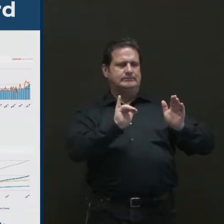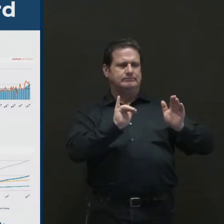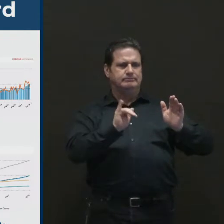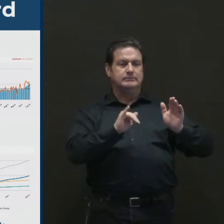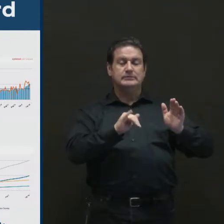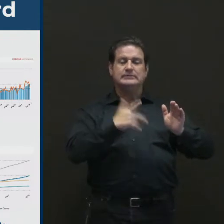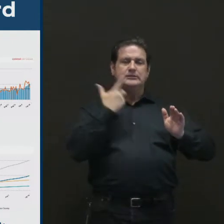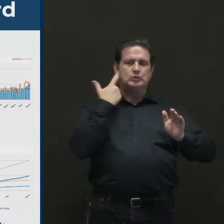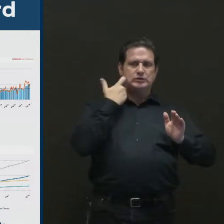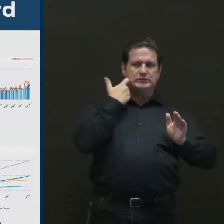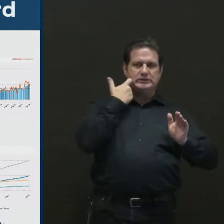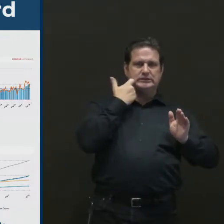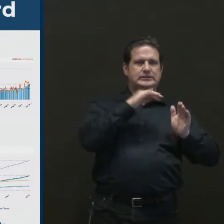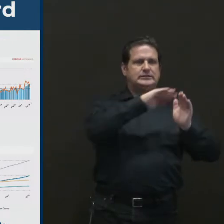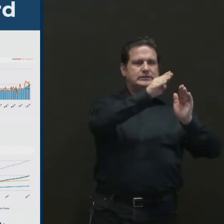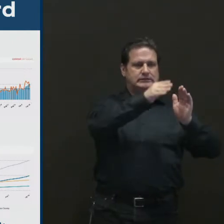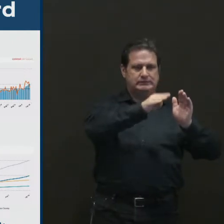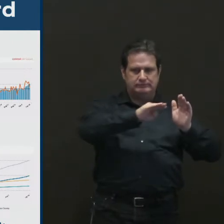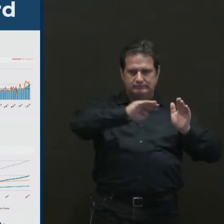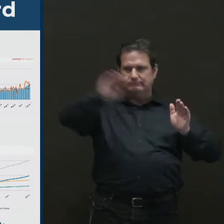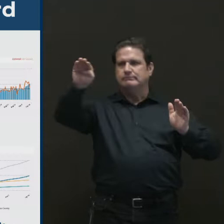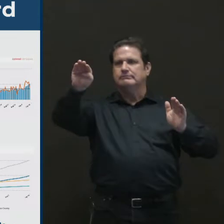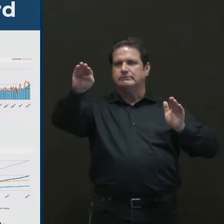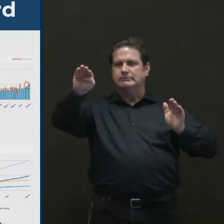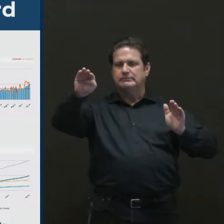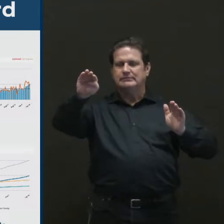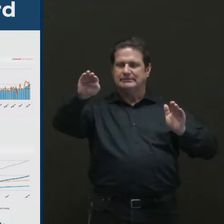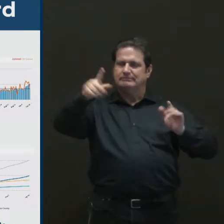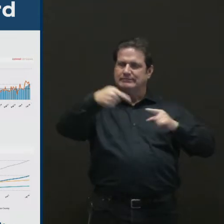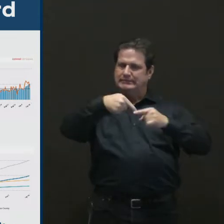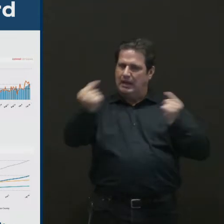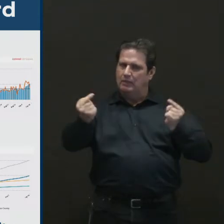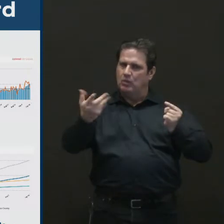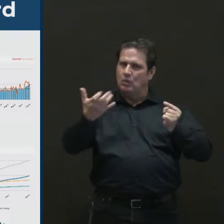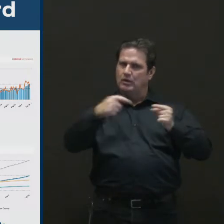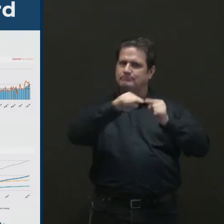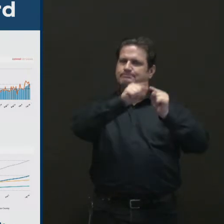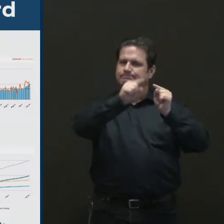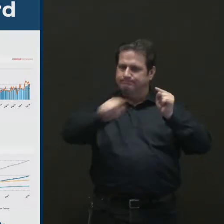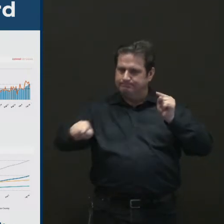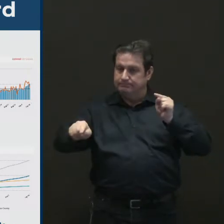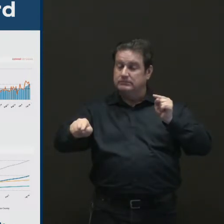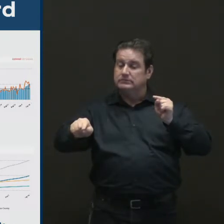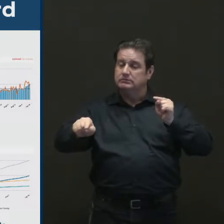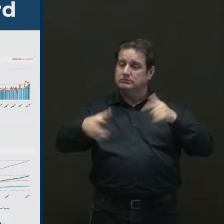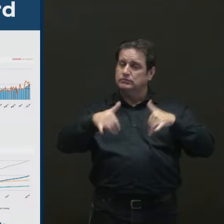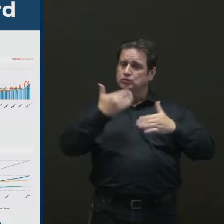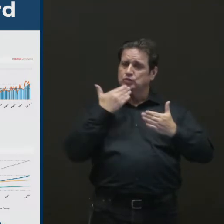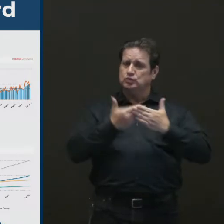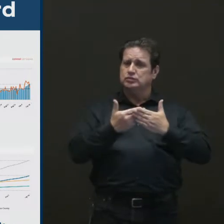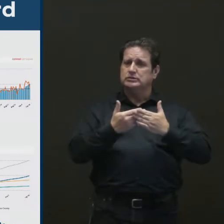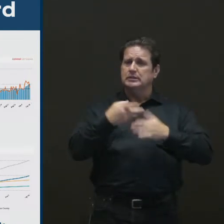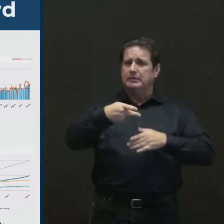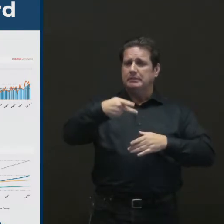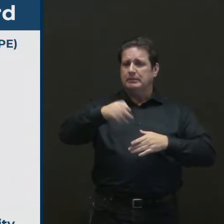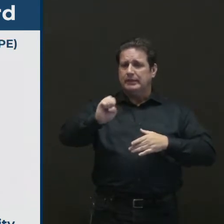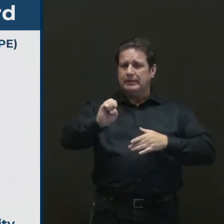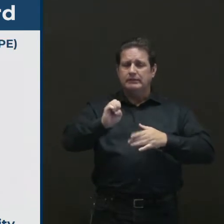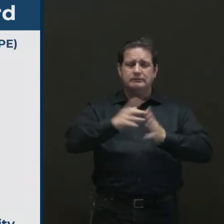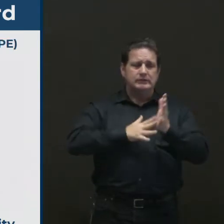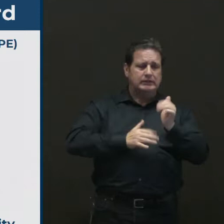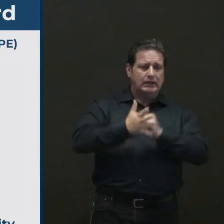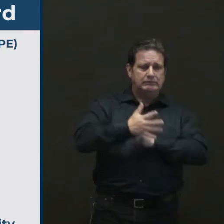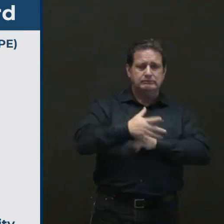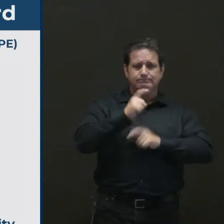more recently trending up a little bit, which is exactly what we don't want to do. We're still in good shape with respect to personal protective